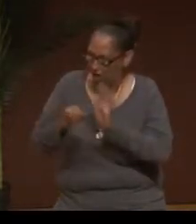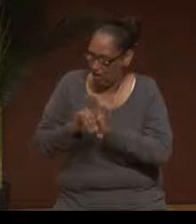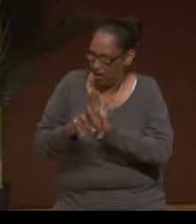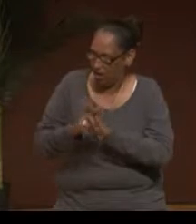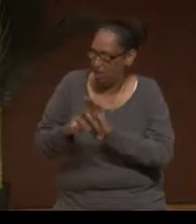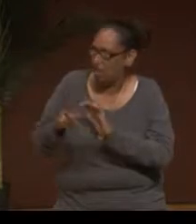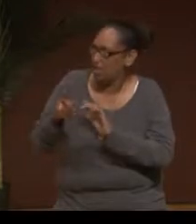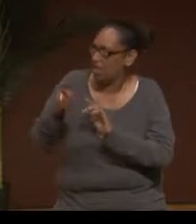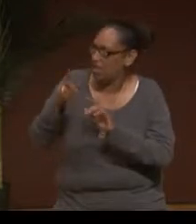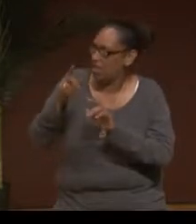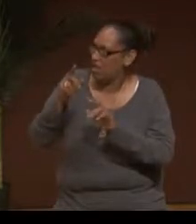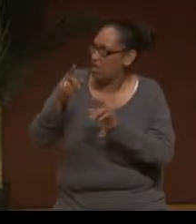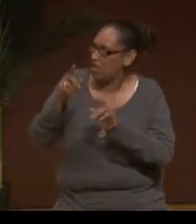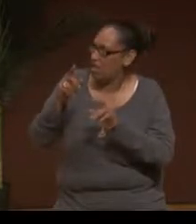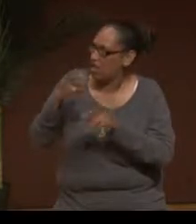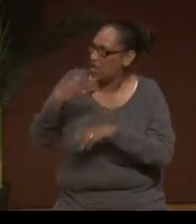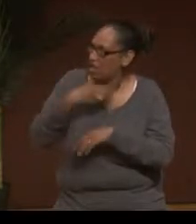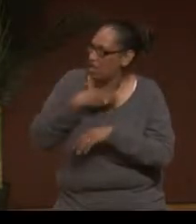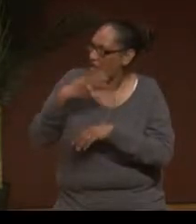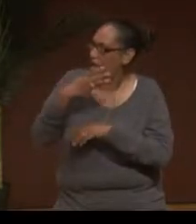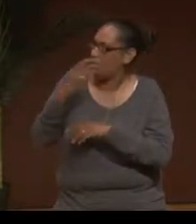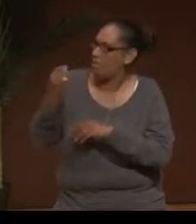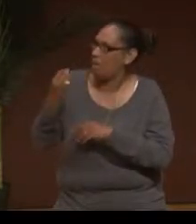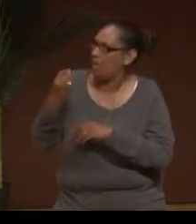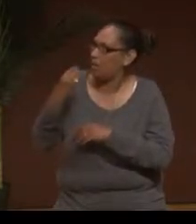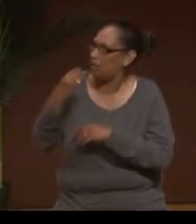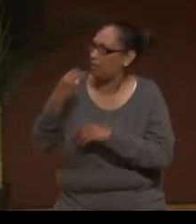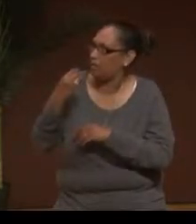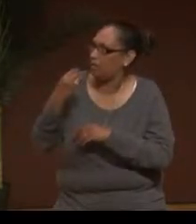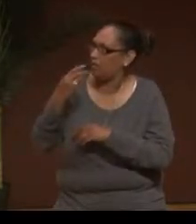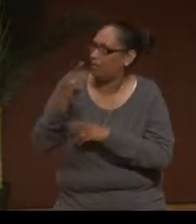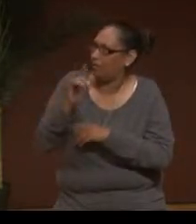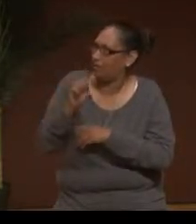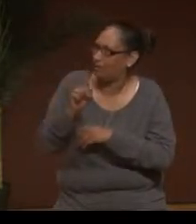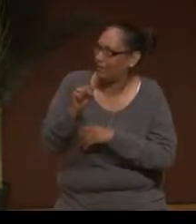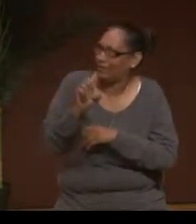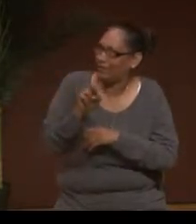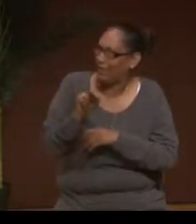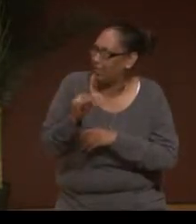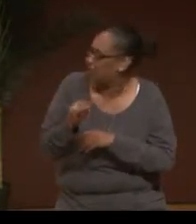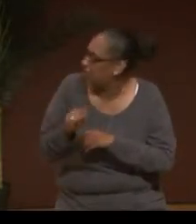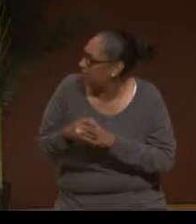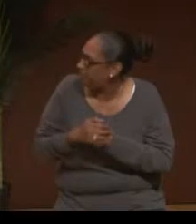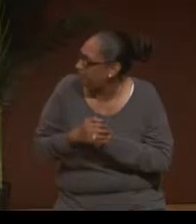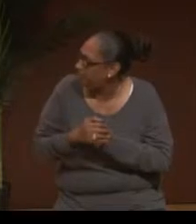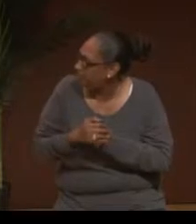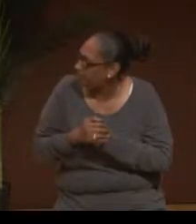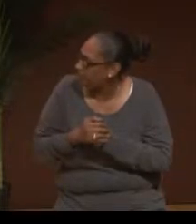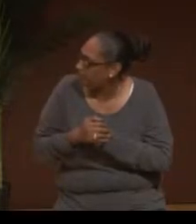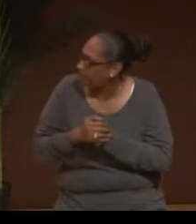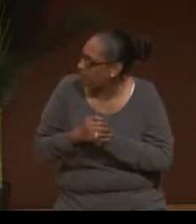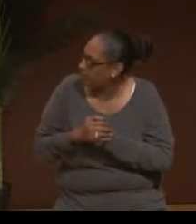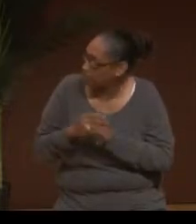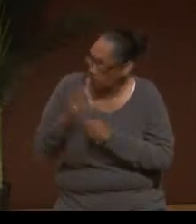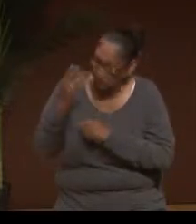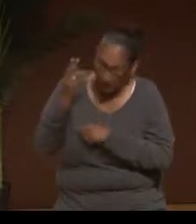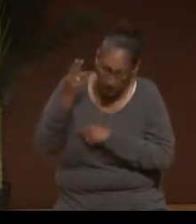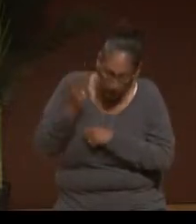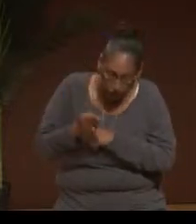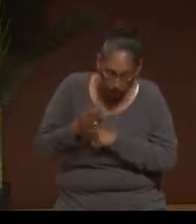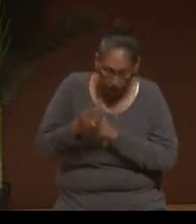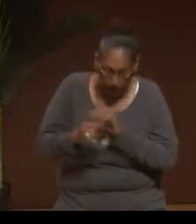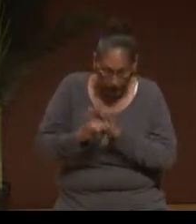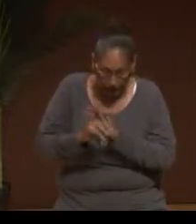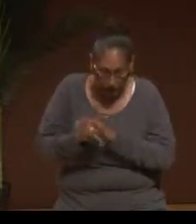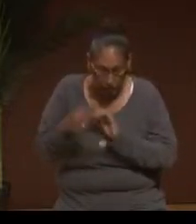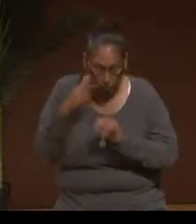descent. So, for example, if we use genetic data to validate narratives of identity and history, if we